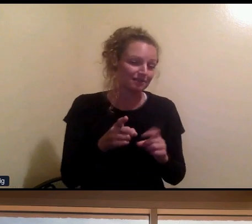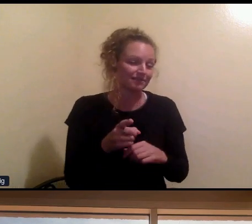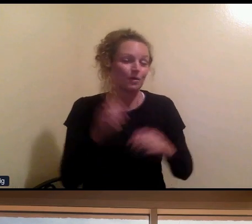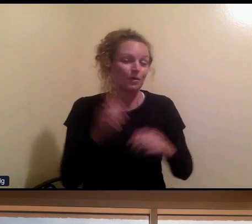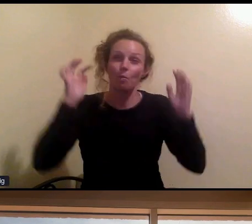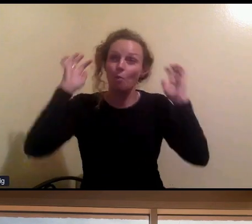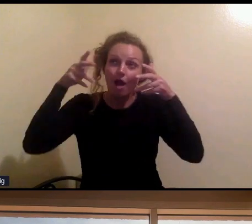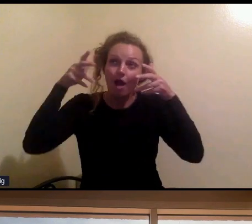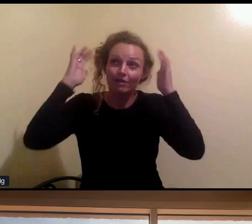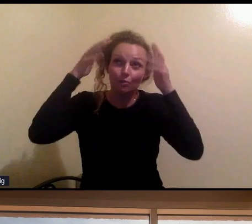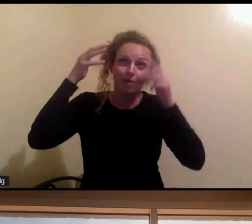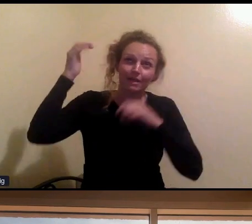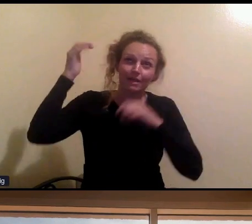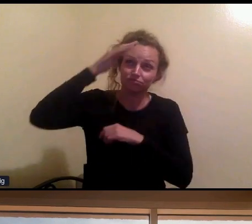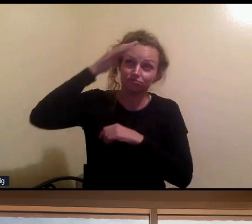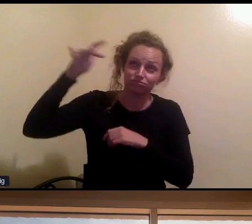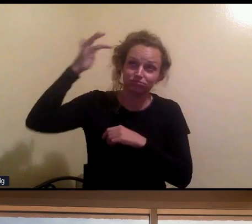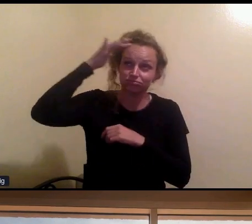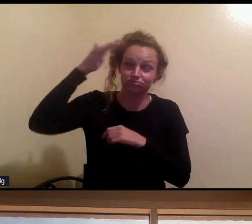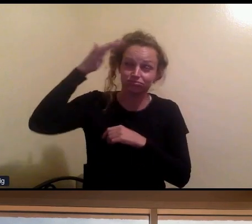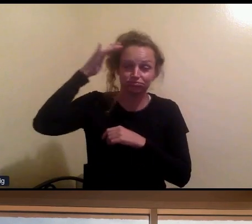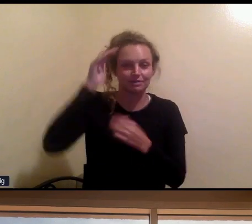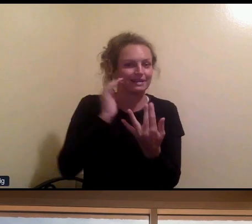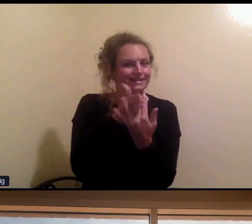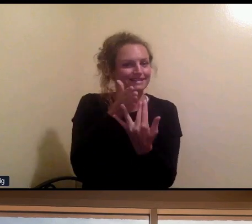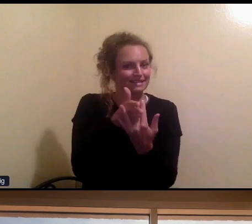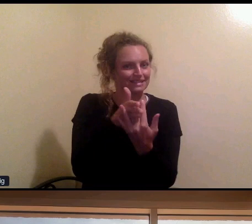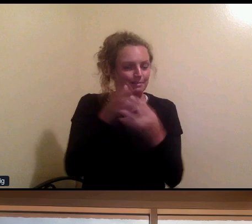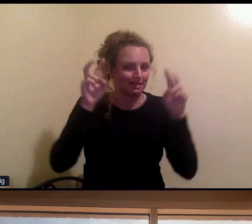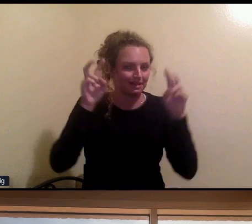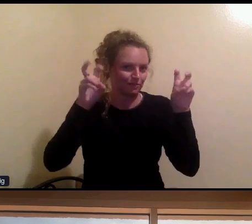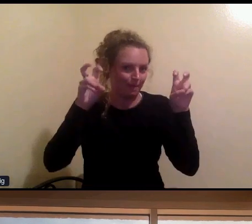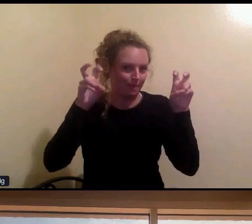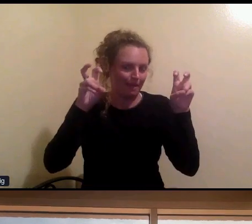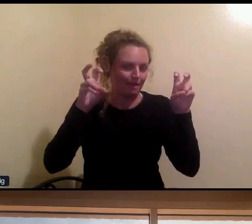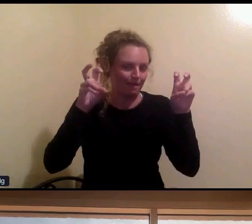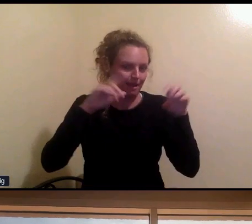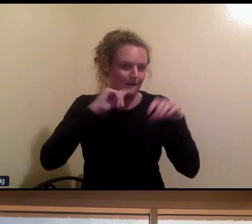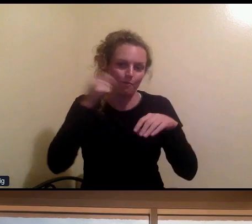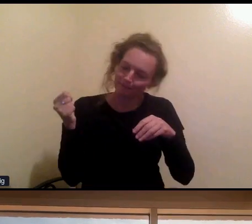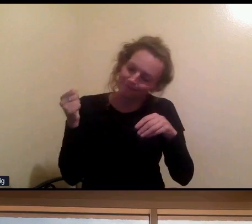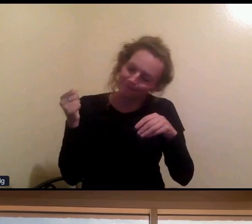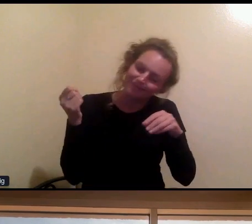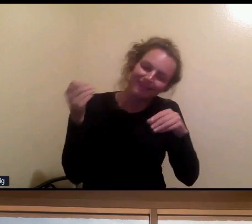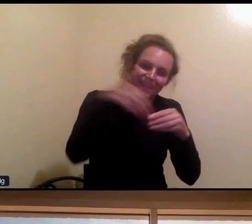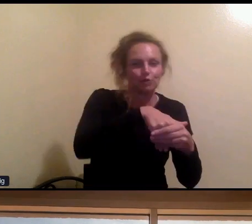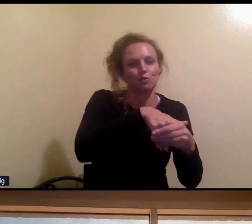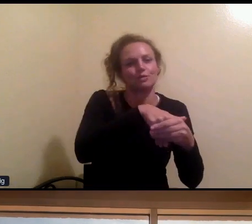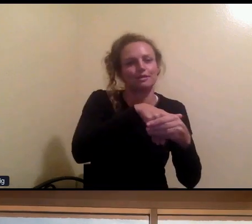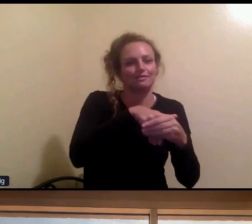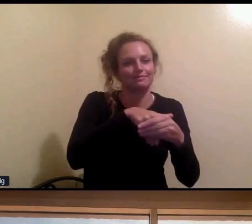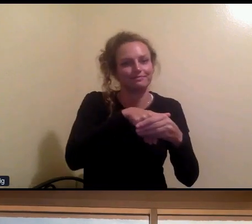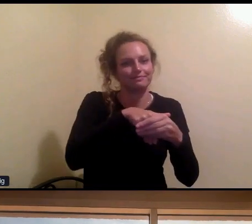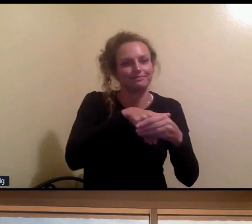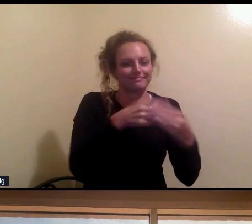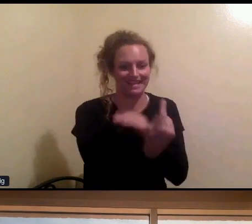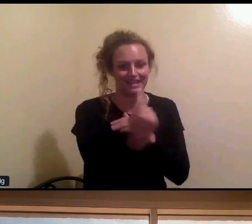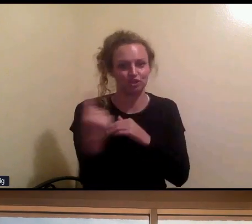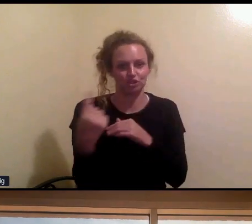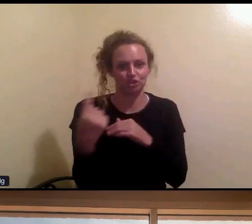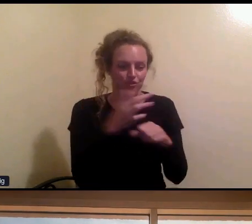inclusion, will be interwoven into each episode. It's not a tutorial. It's not a how-to. It's not to